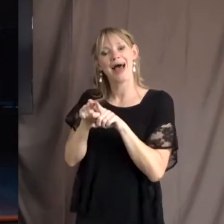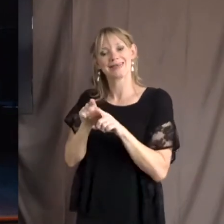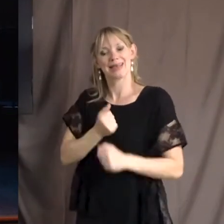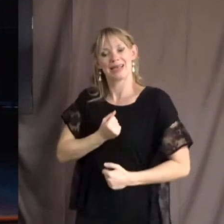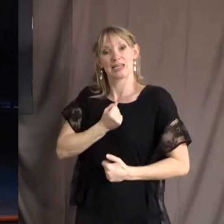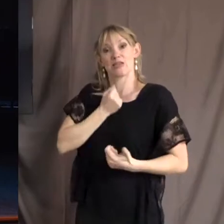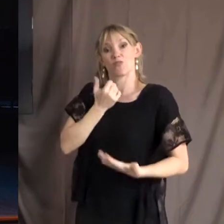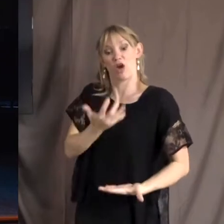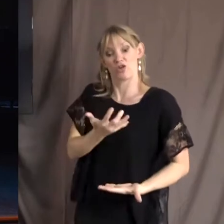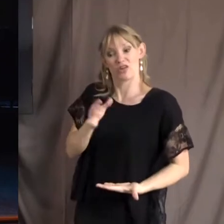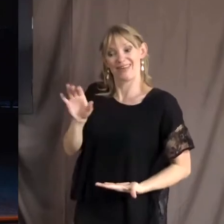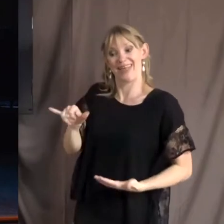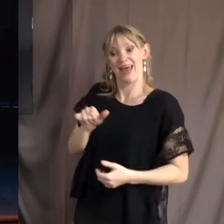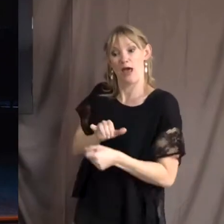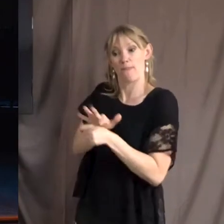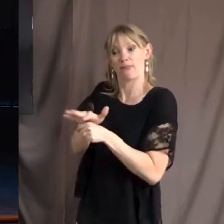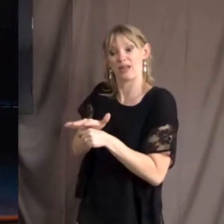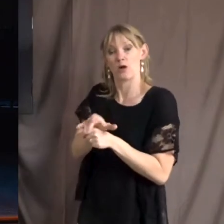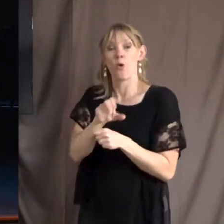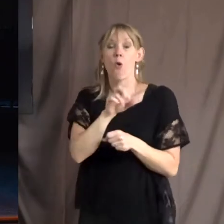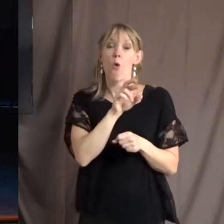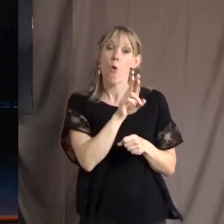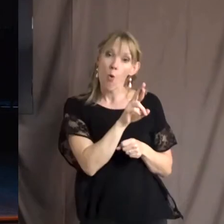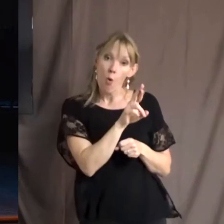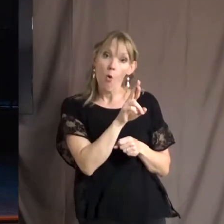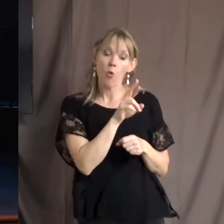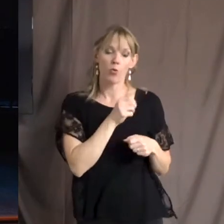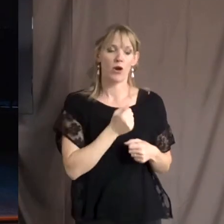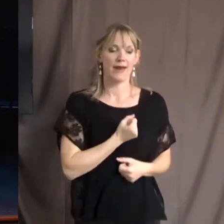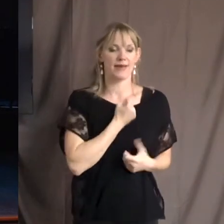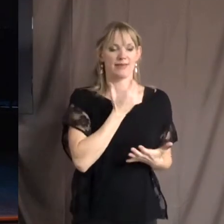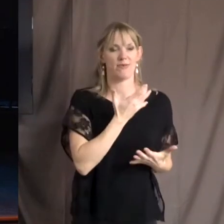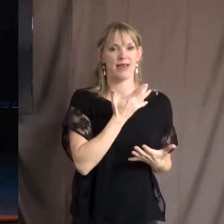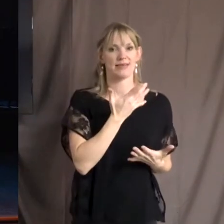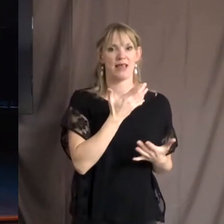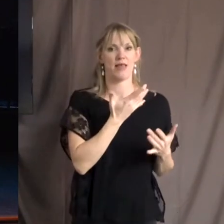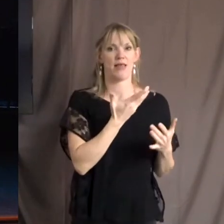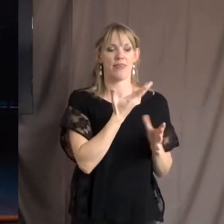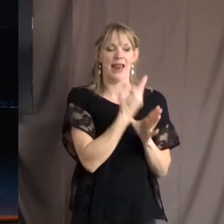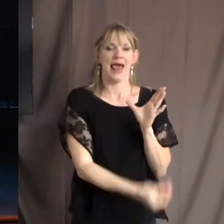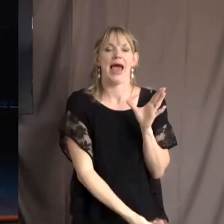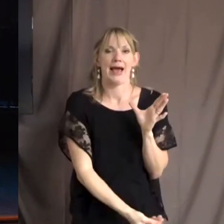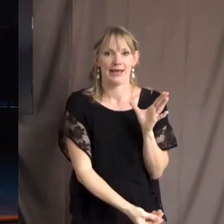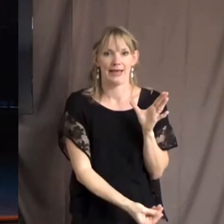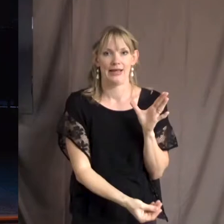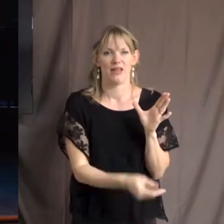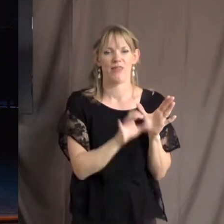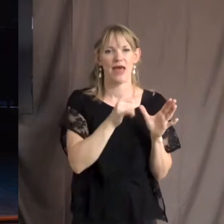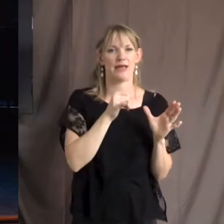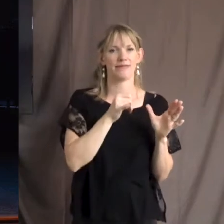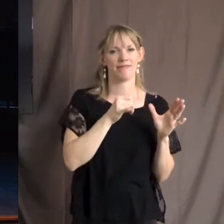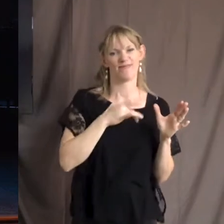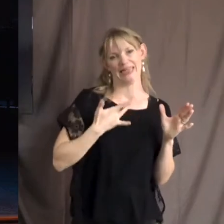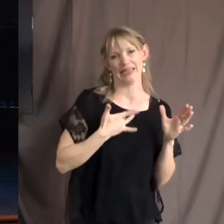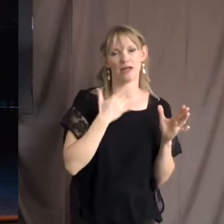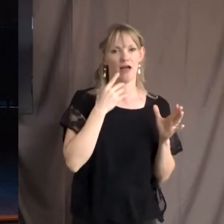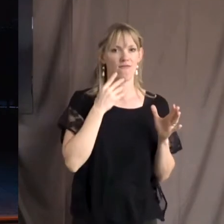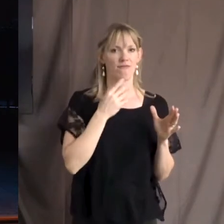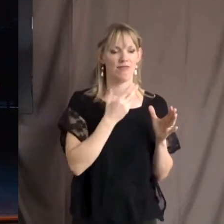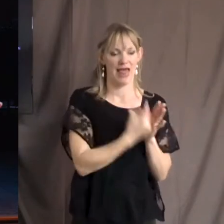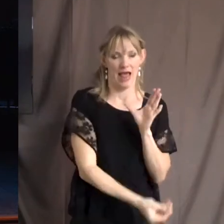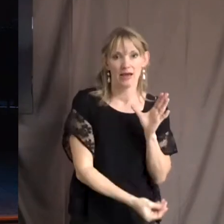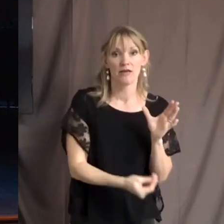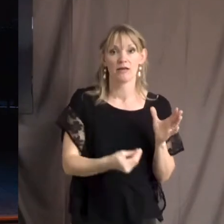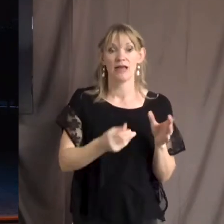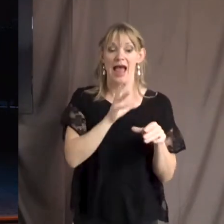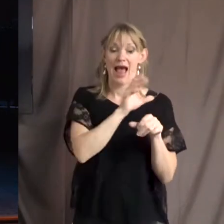abundance, or finding ourselves sometimes expressing that lack or experiencing that sense of lack. Because through habits of mind and habits of